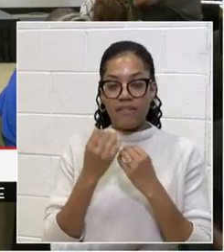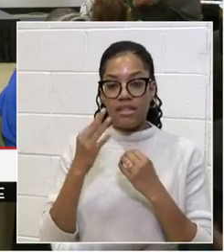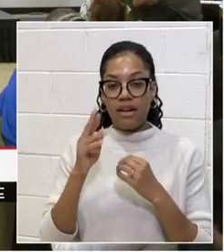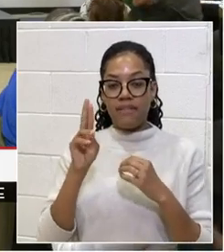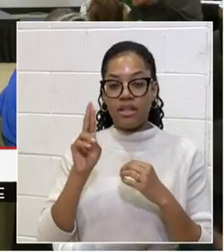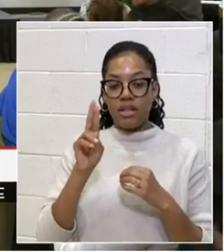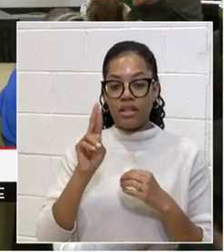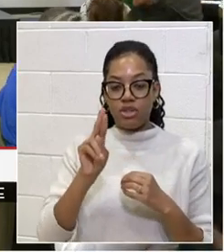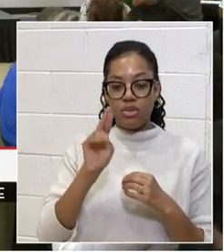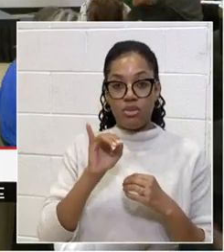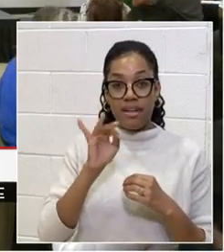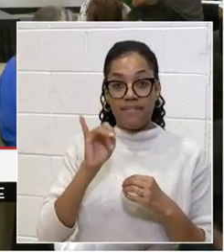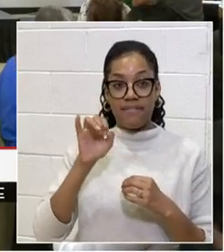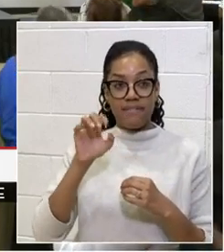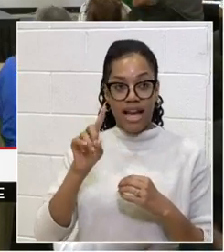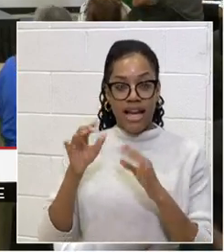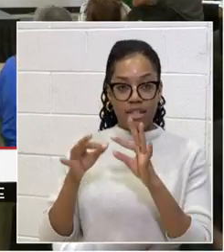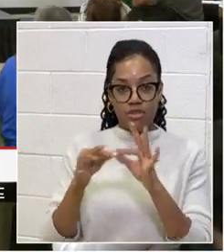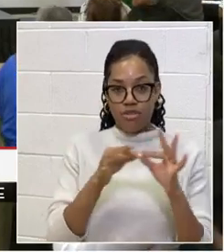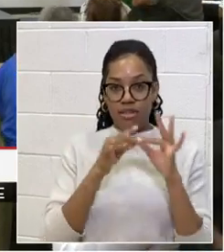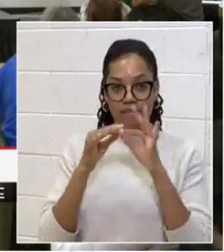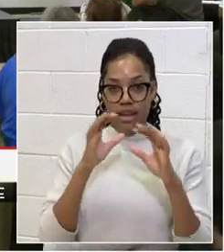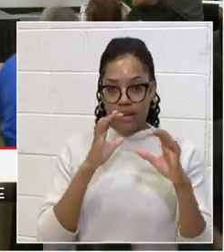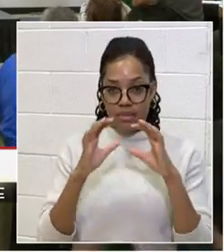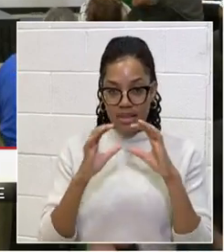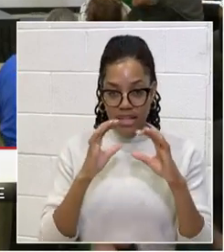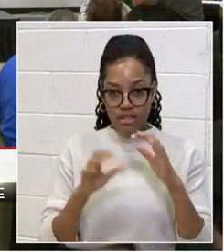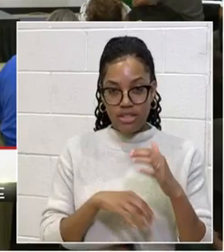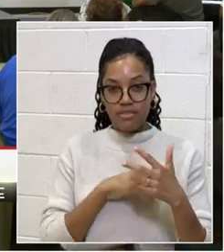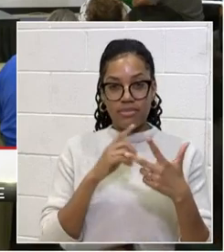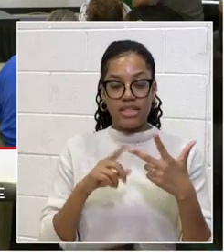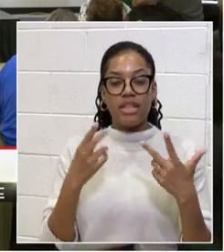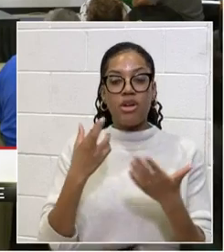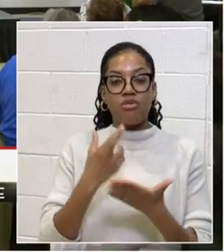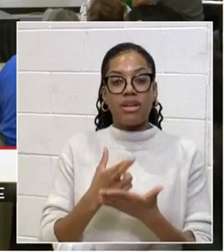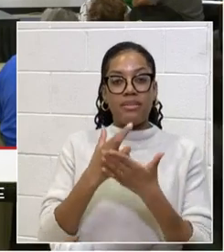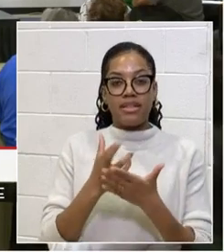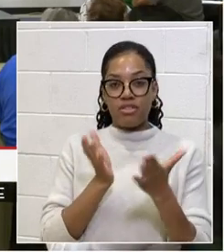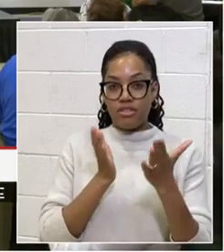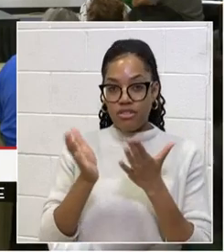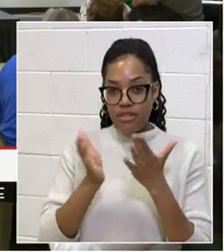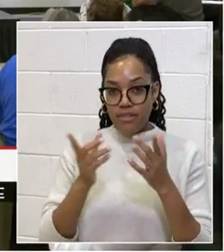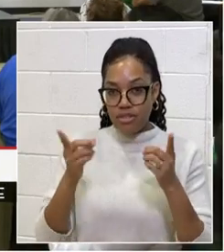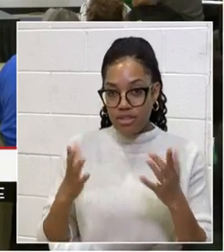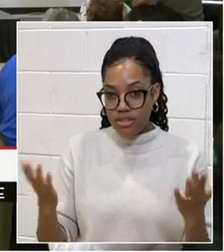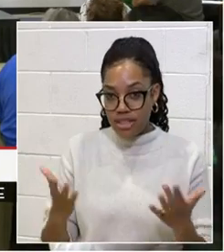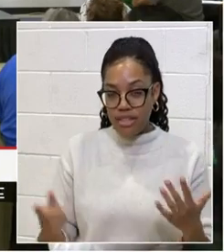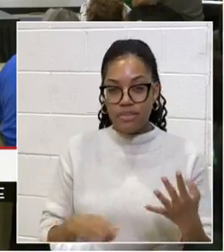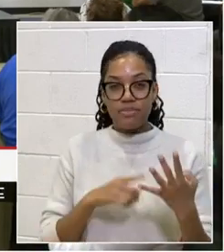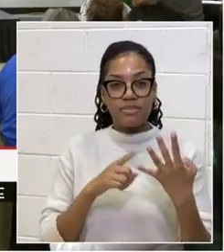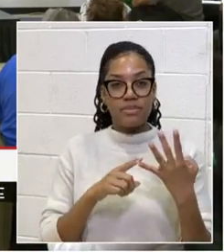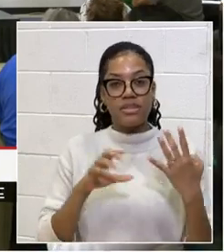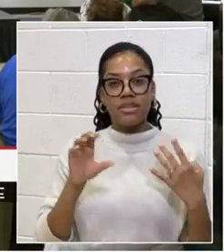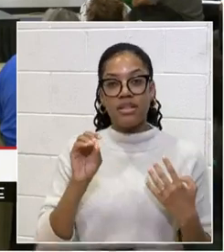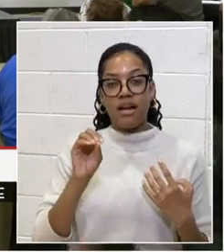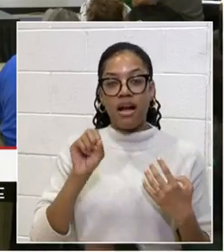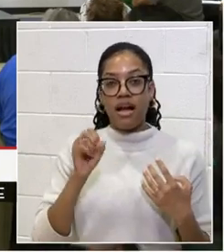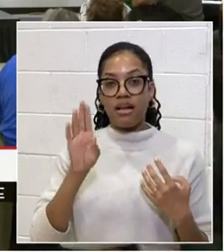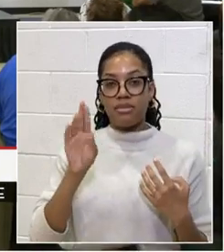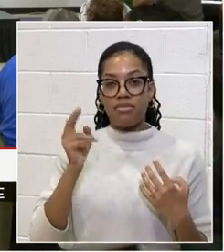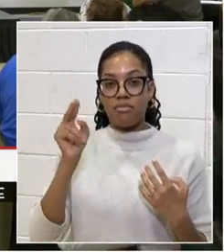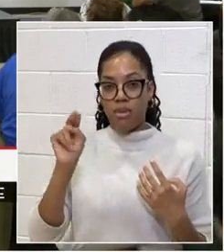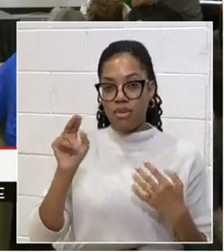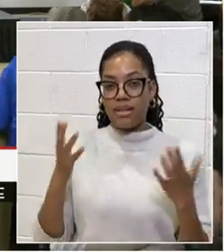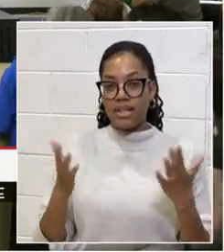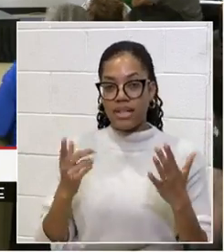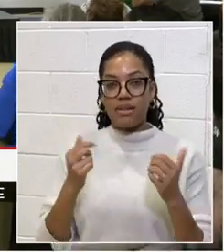Communications, Sam Abed, the Director of the Department of Youth Rehabilitation Services, Clint Osborne, the Interim Director of Homeland Security